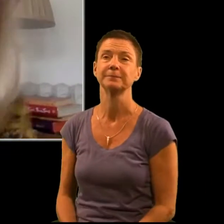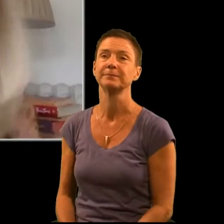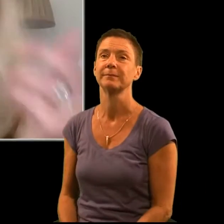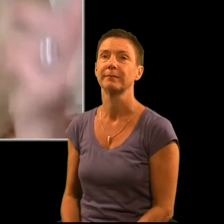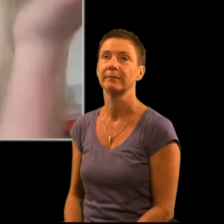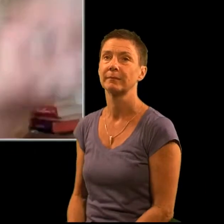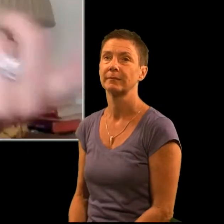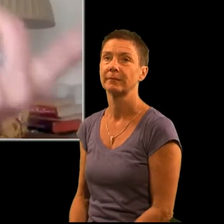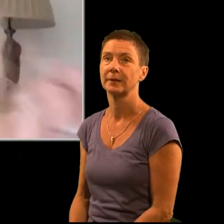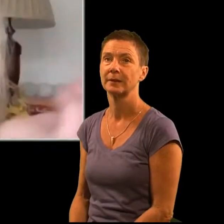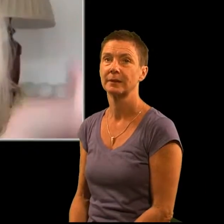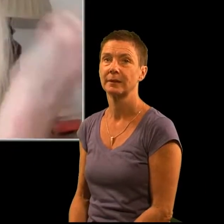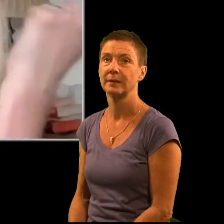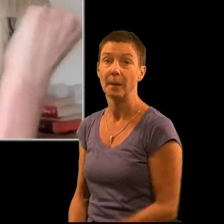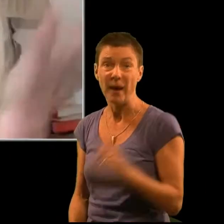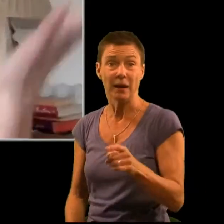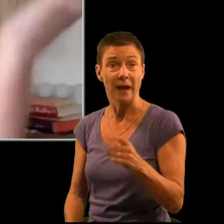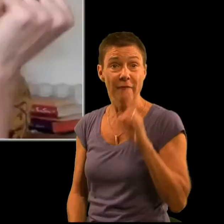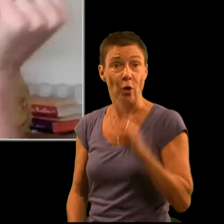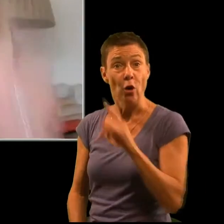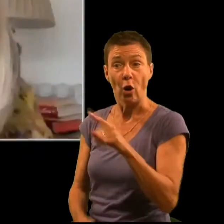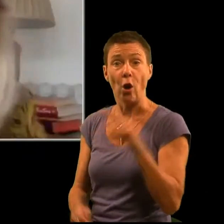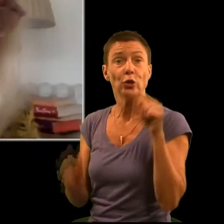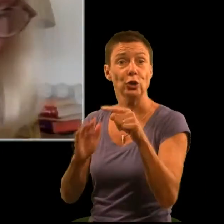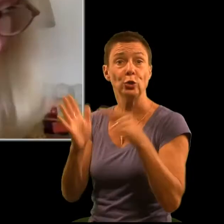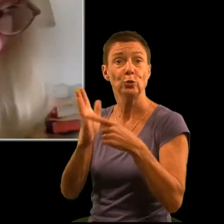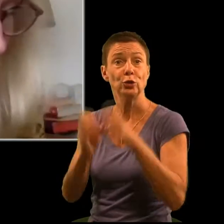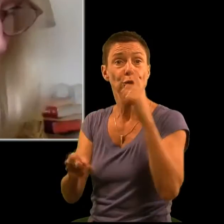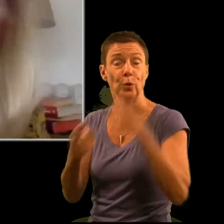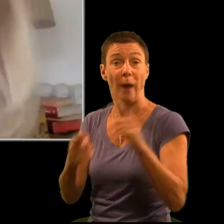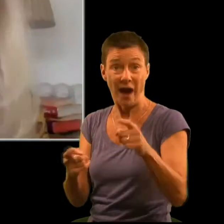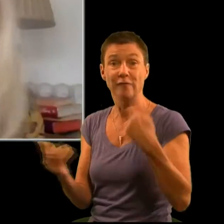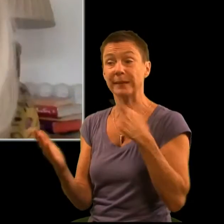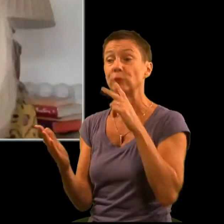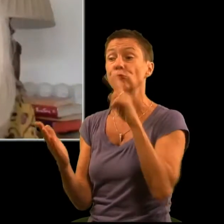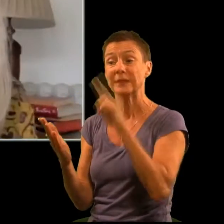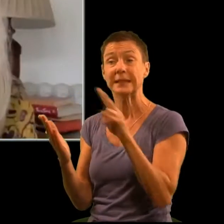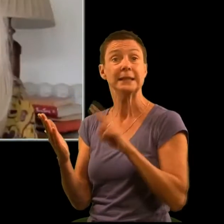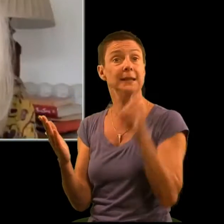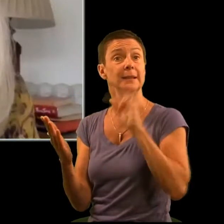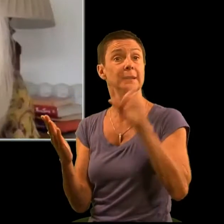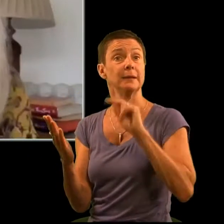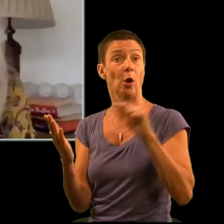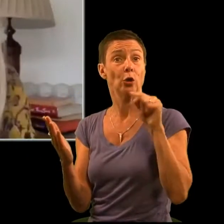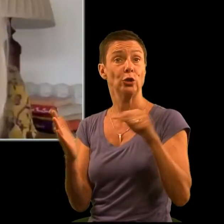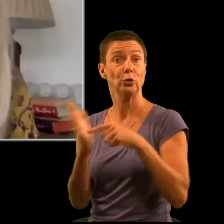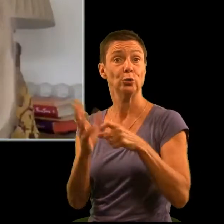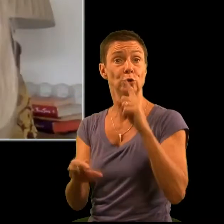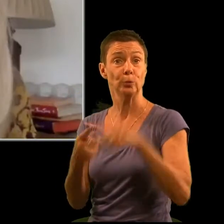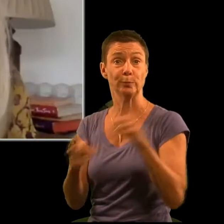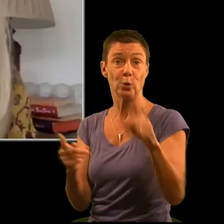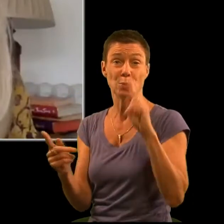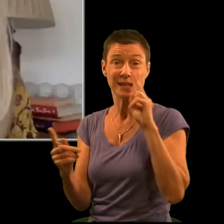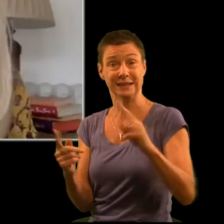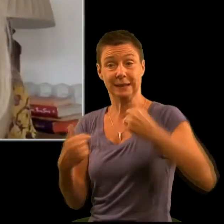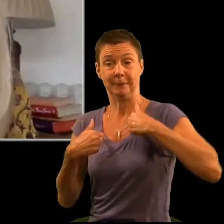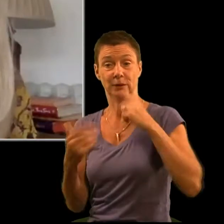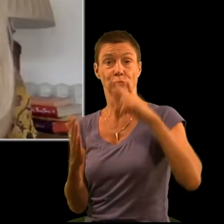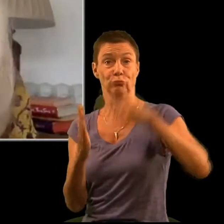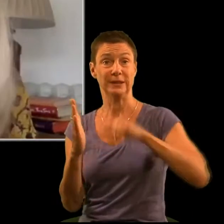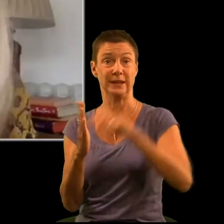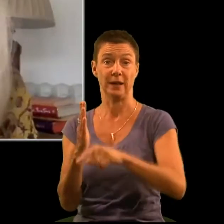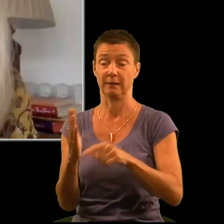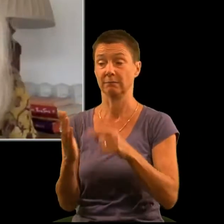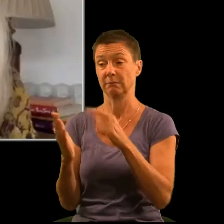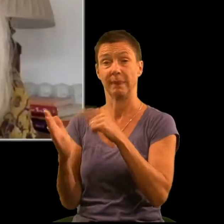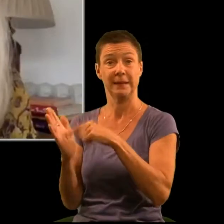just saying, please check it out on YouTube, because I've been reading them on YouTube, and it's lovely also that publishers